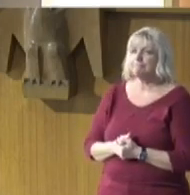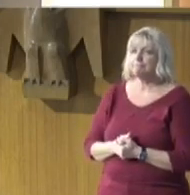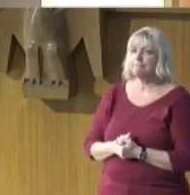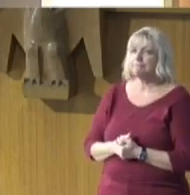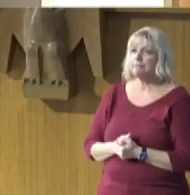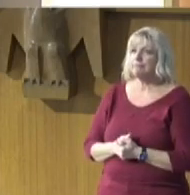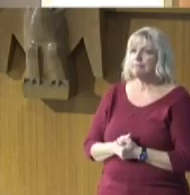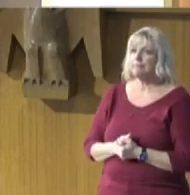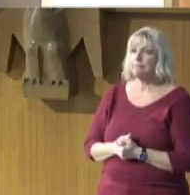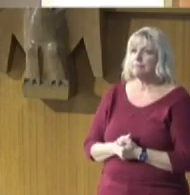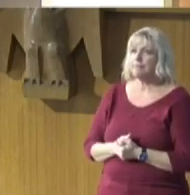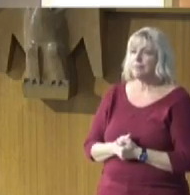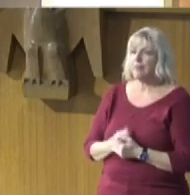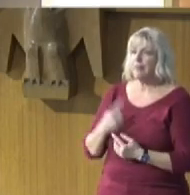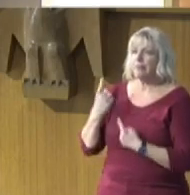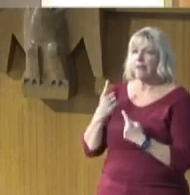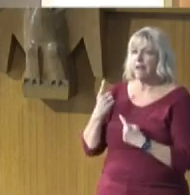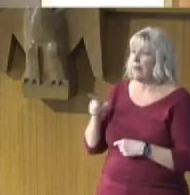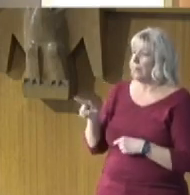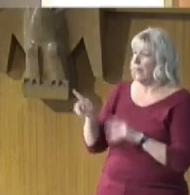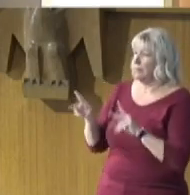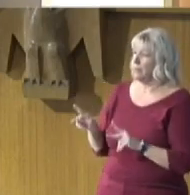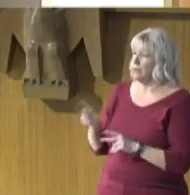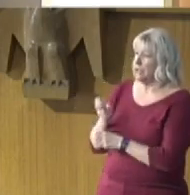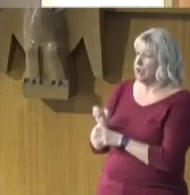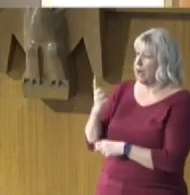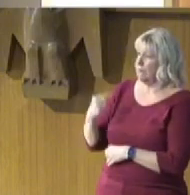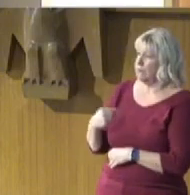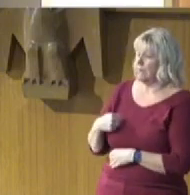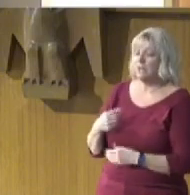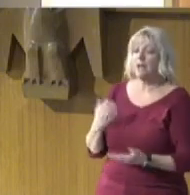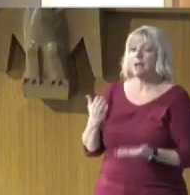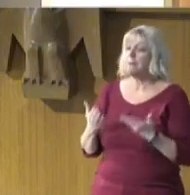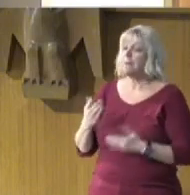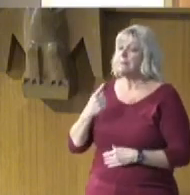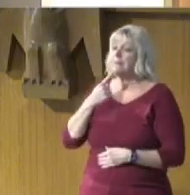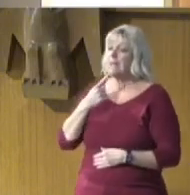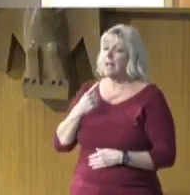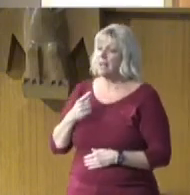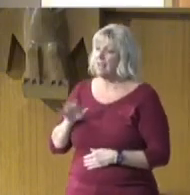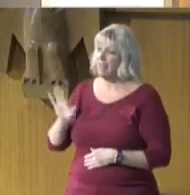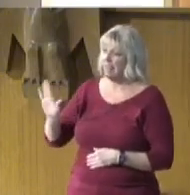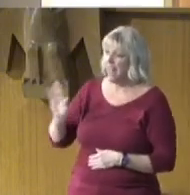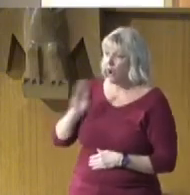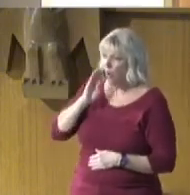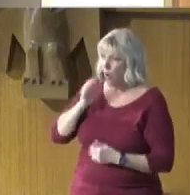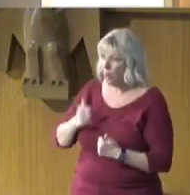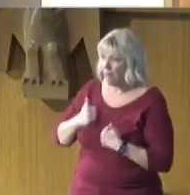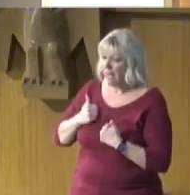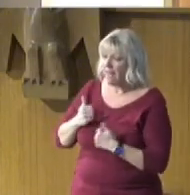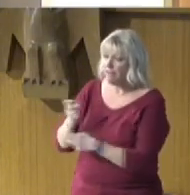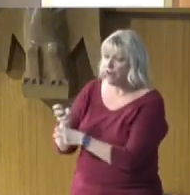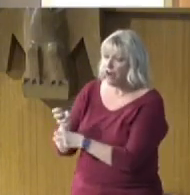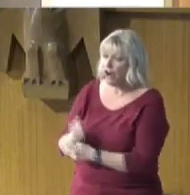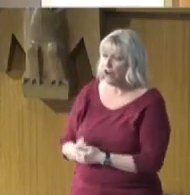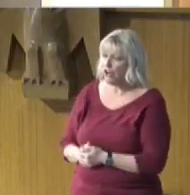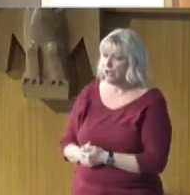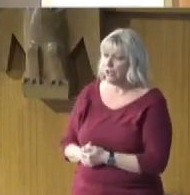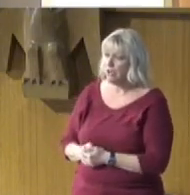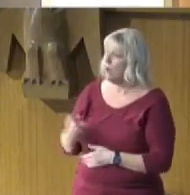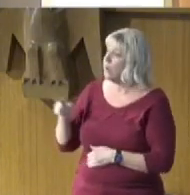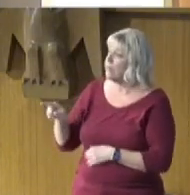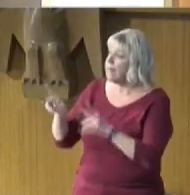when they think about this person, it's hard for you. Can you just say it's hard having the home life they have? Or it's hard driving that far to